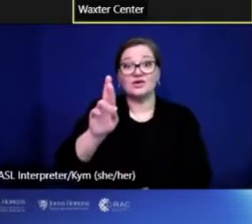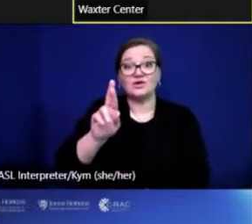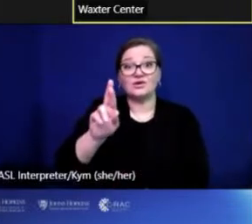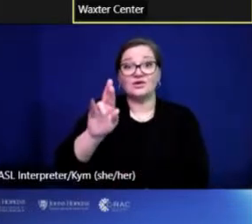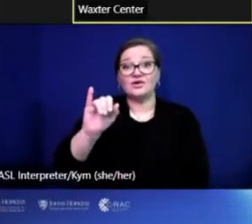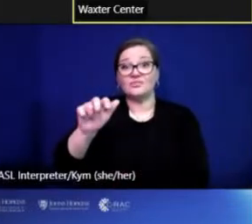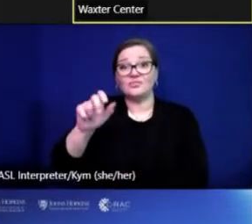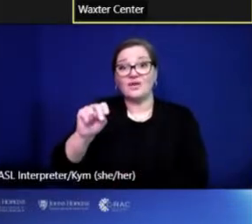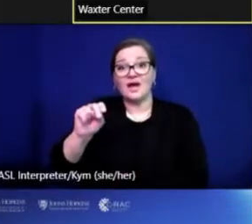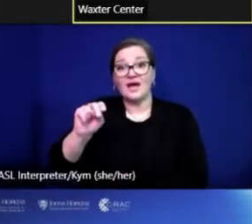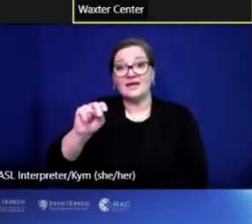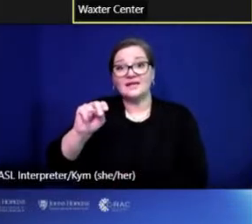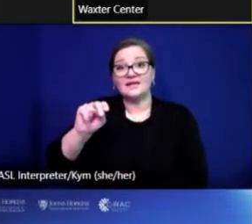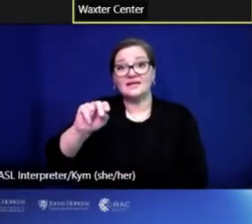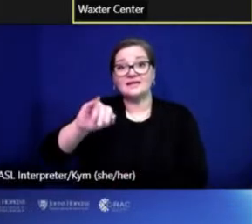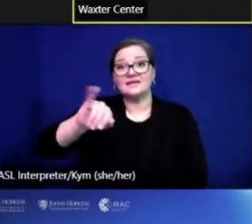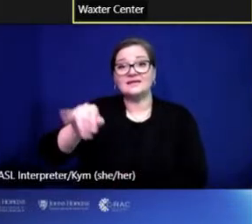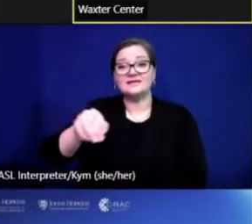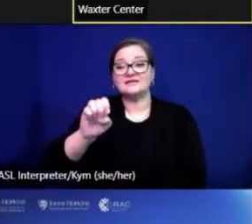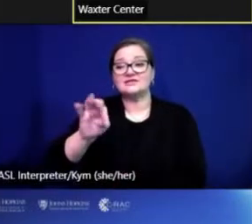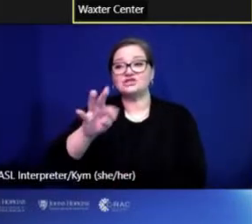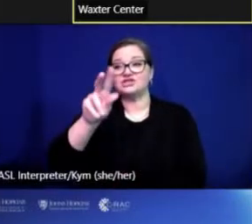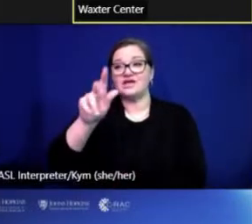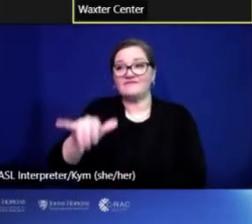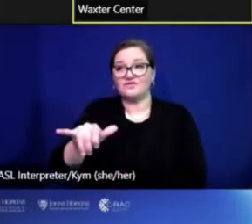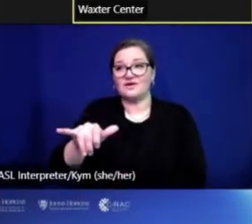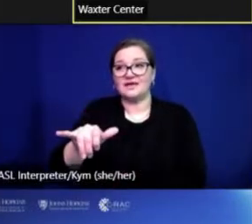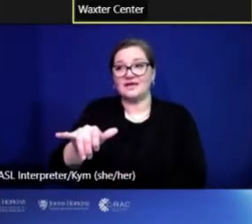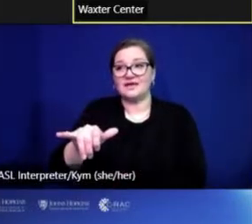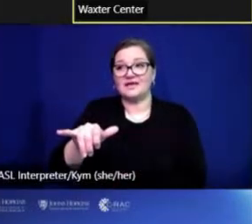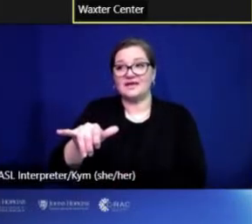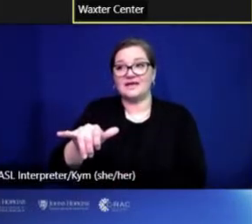Jeffrey. Okay.